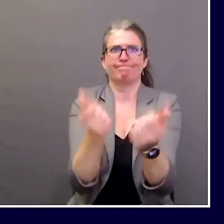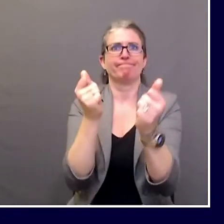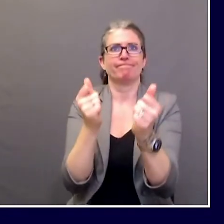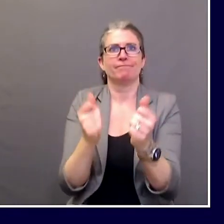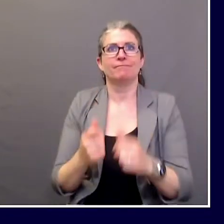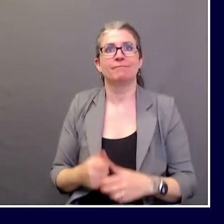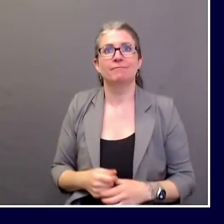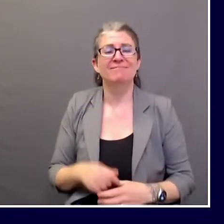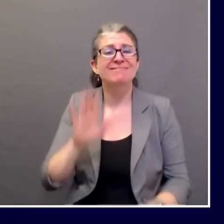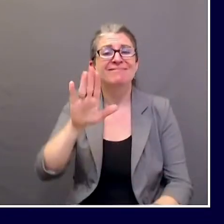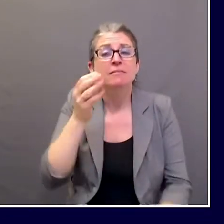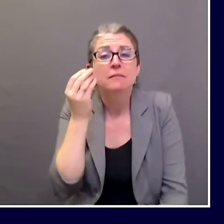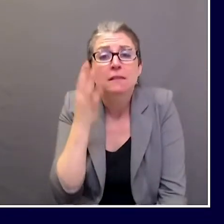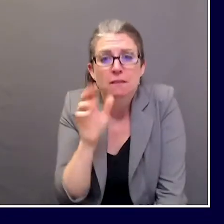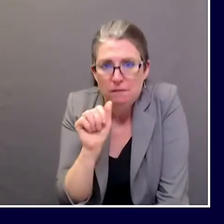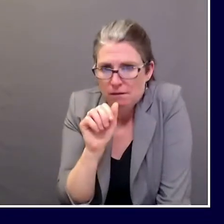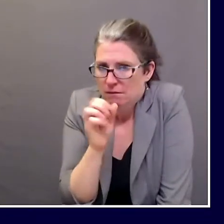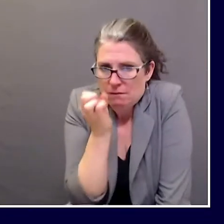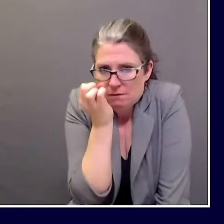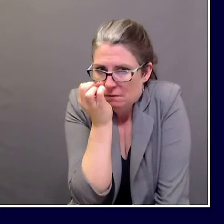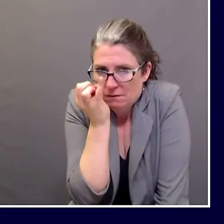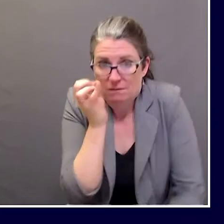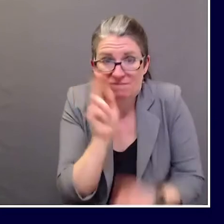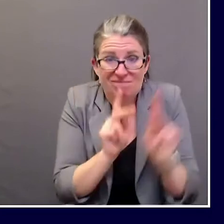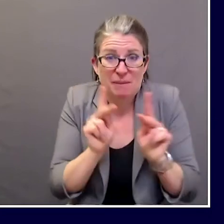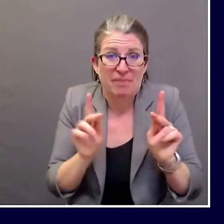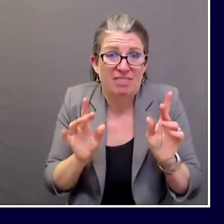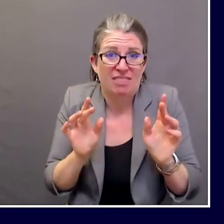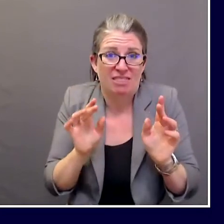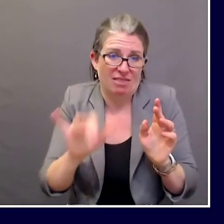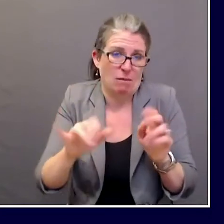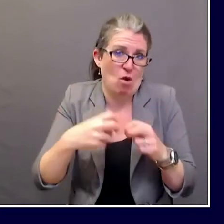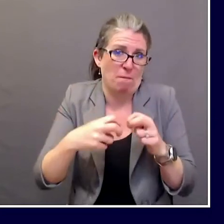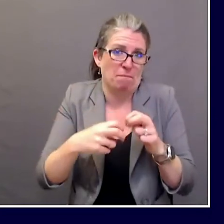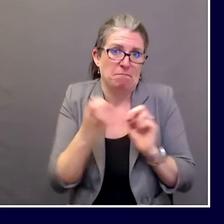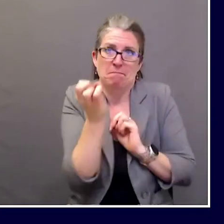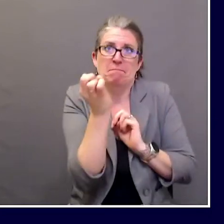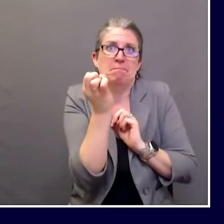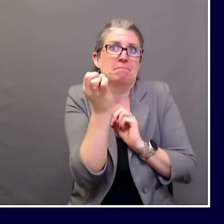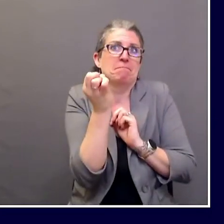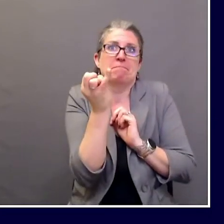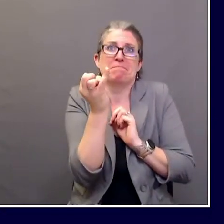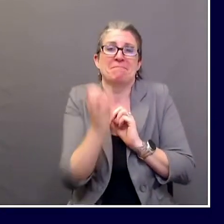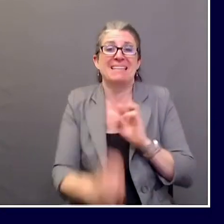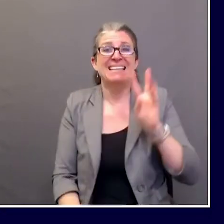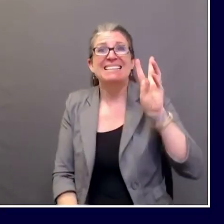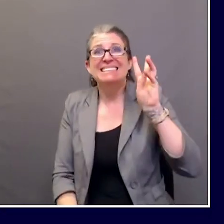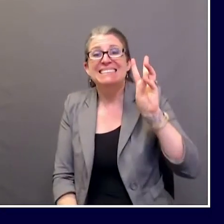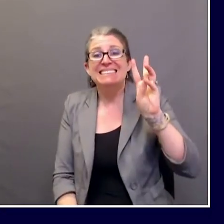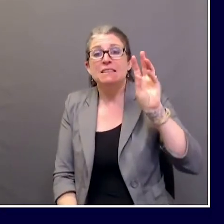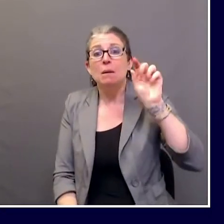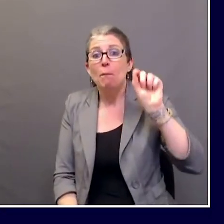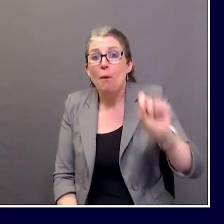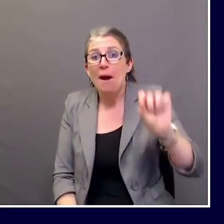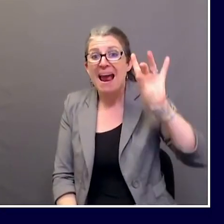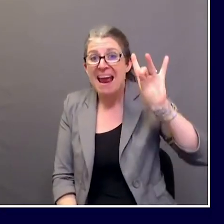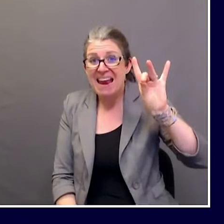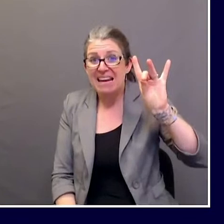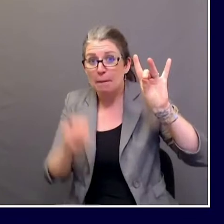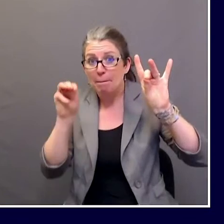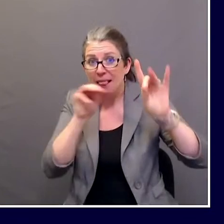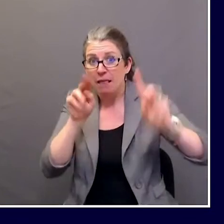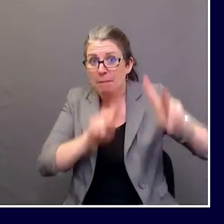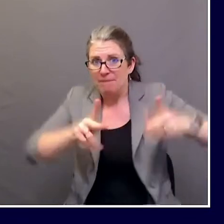detected across the country out of 6.8 million doses of J&J vaccine that have